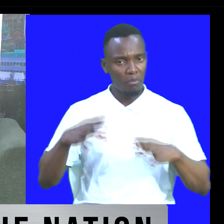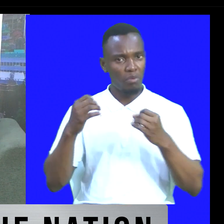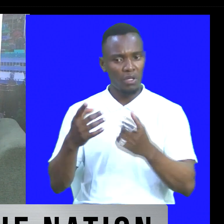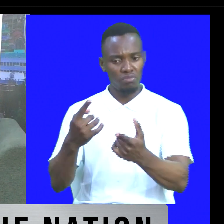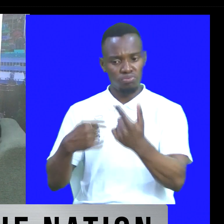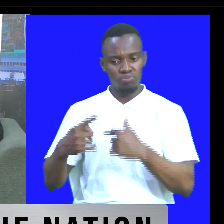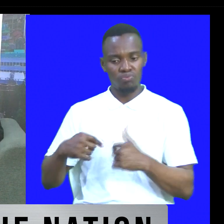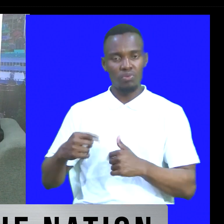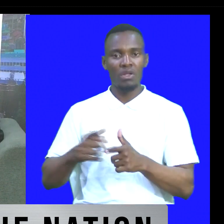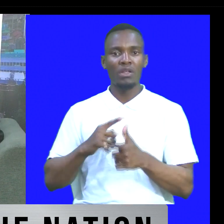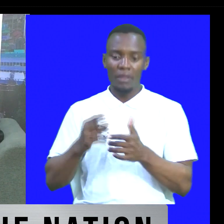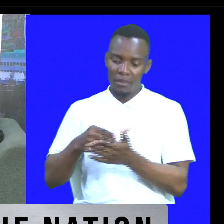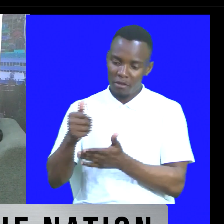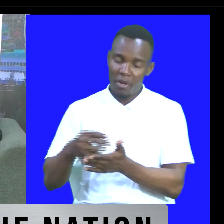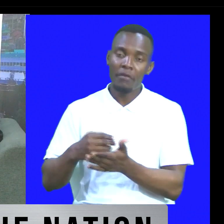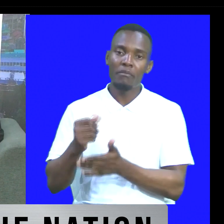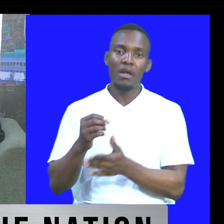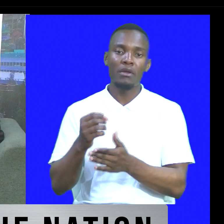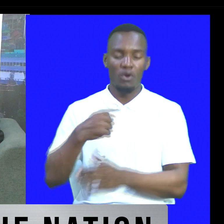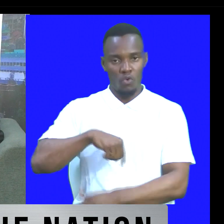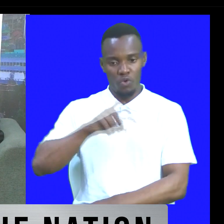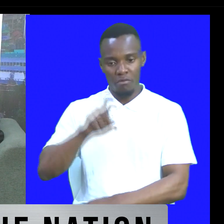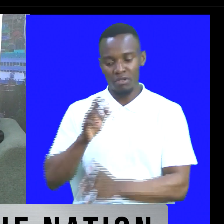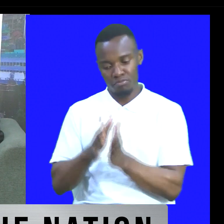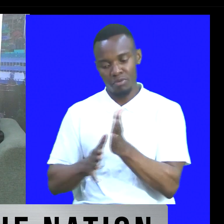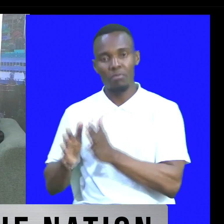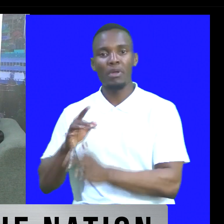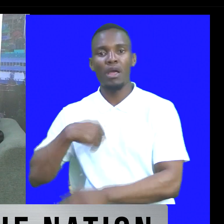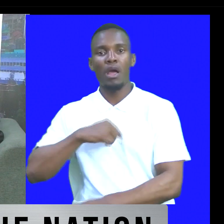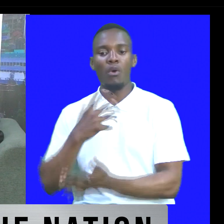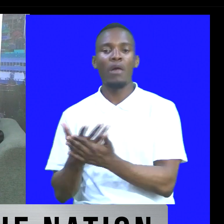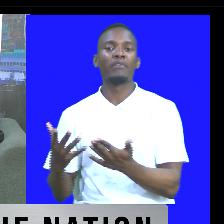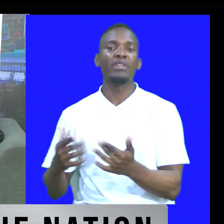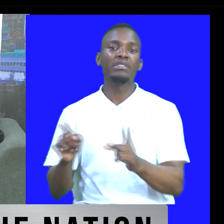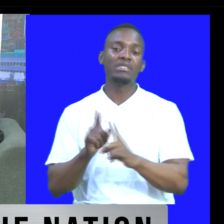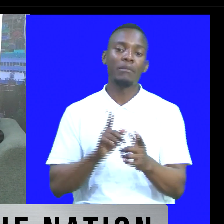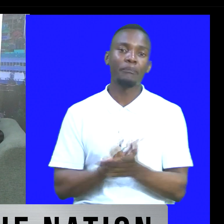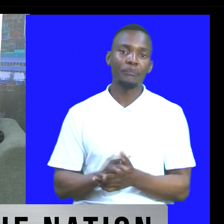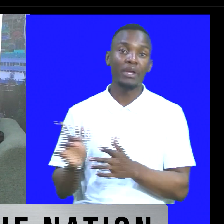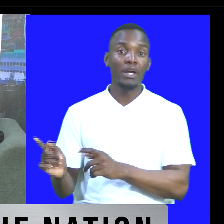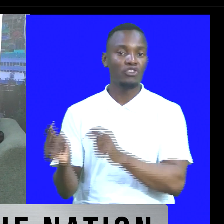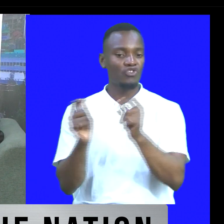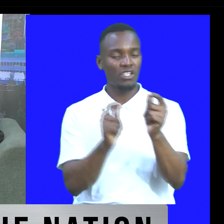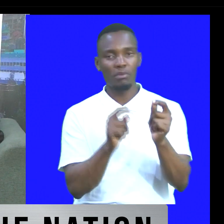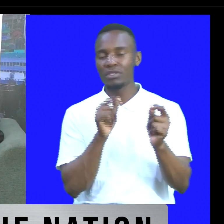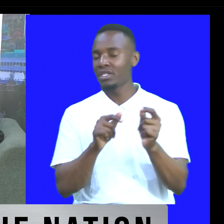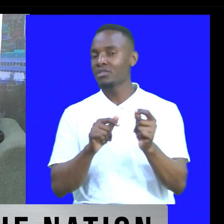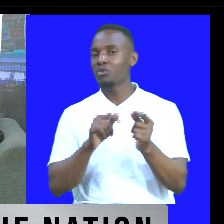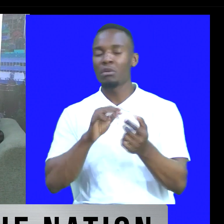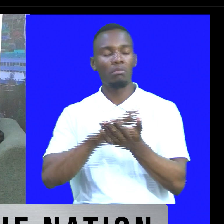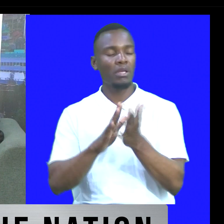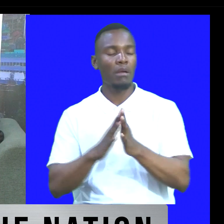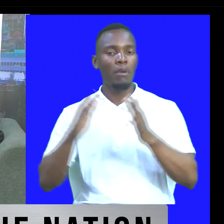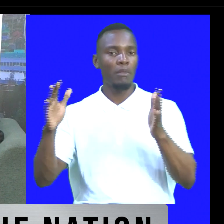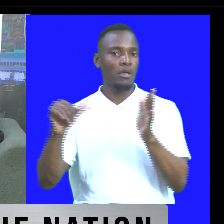also buy things. Yeah. We have to prepare our things. Transport is going to be a major issue. Yes.